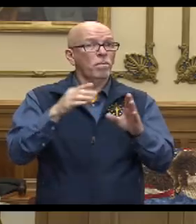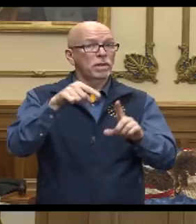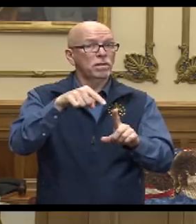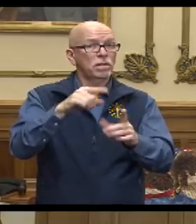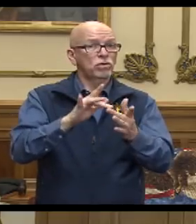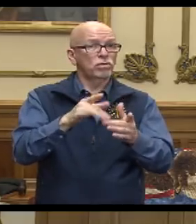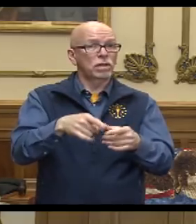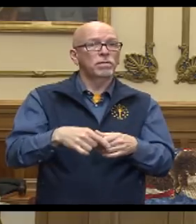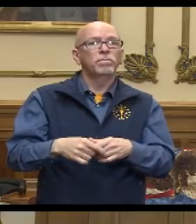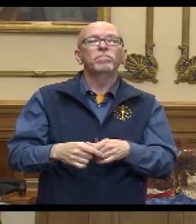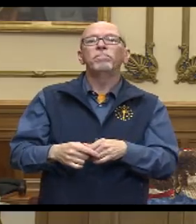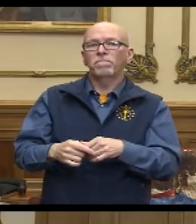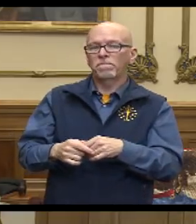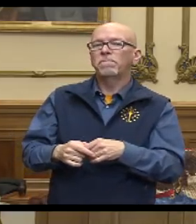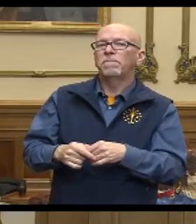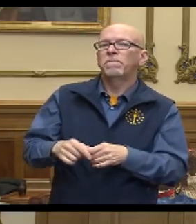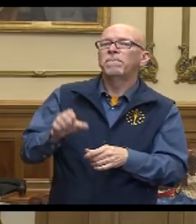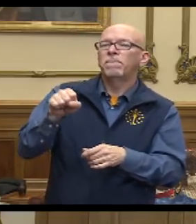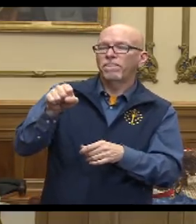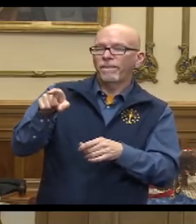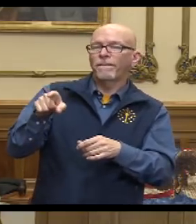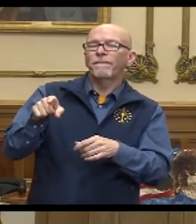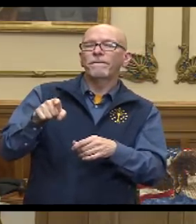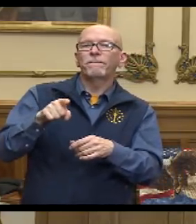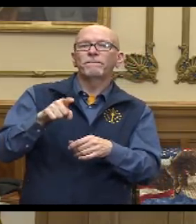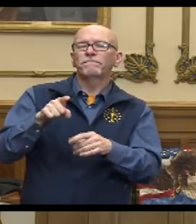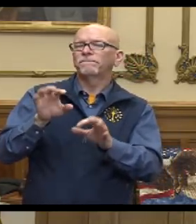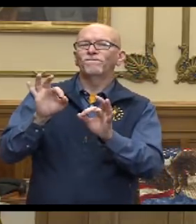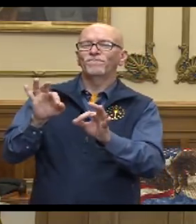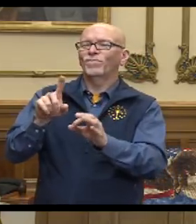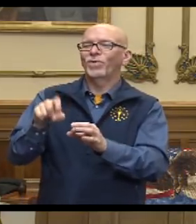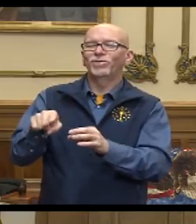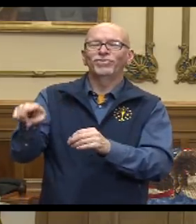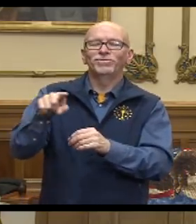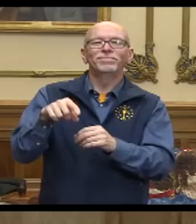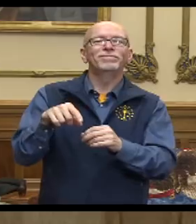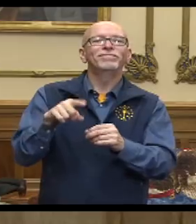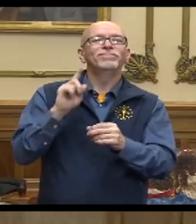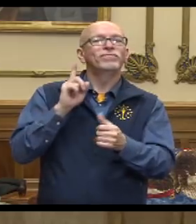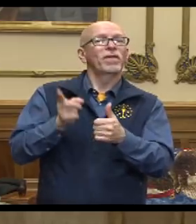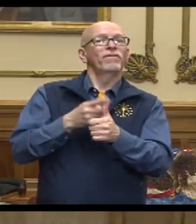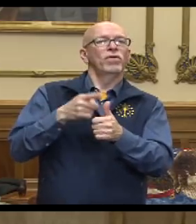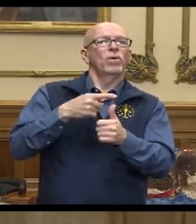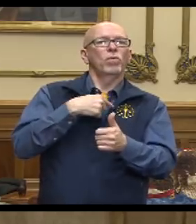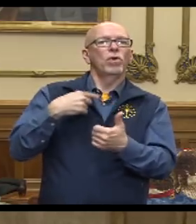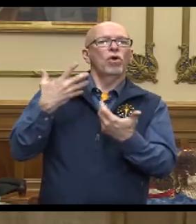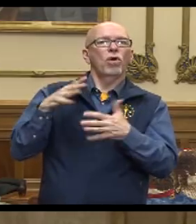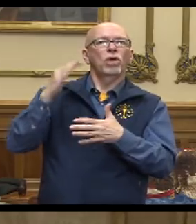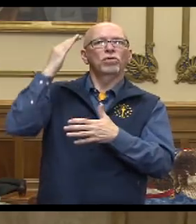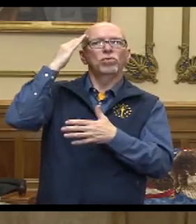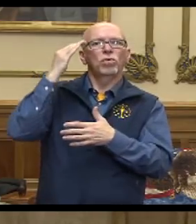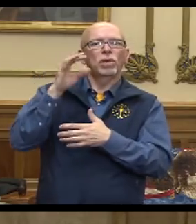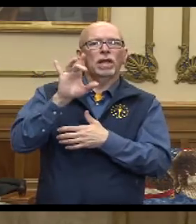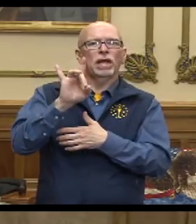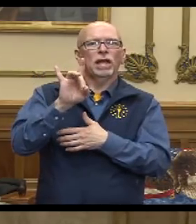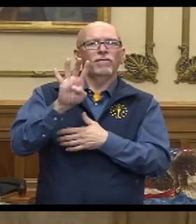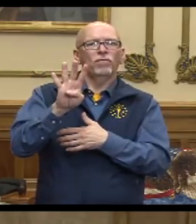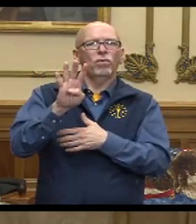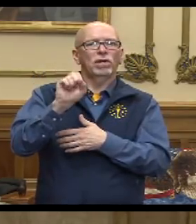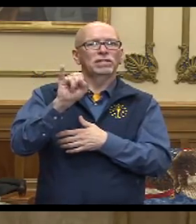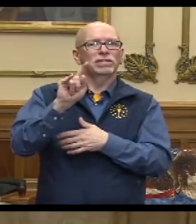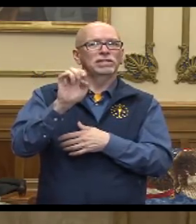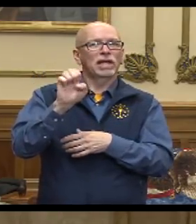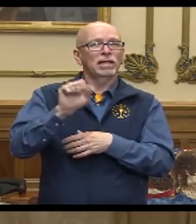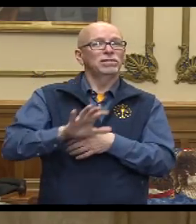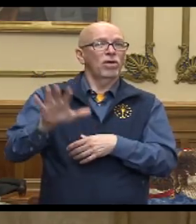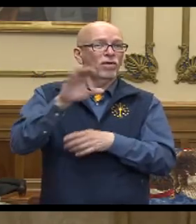Yep. Yes, so all great questions. First of all, we already know of about 84 sites across